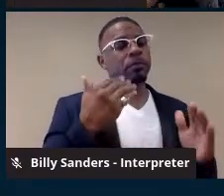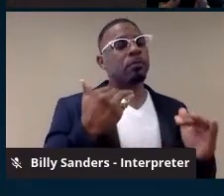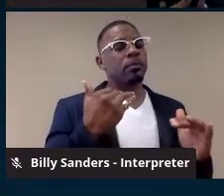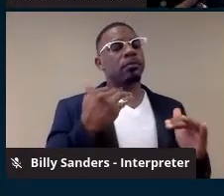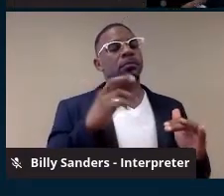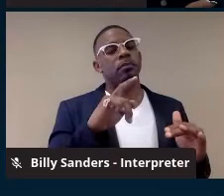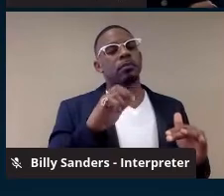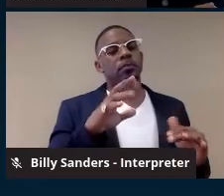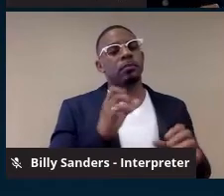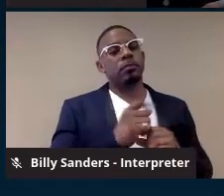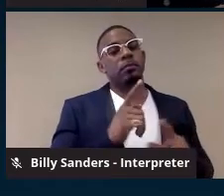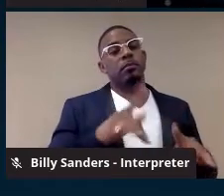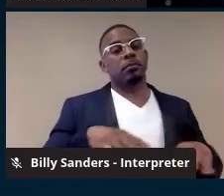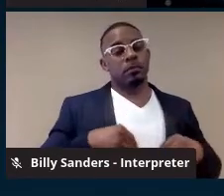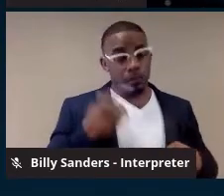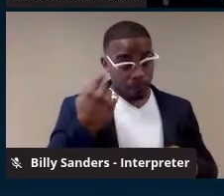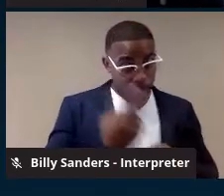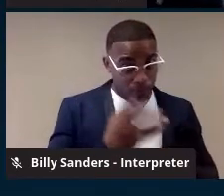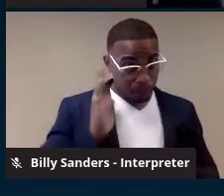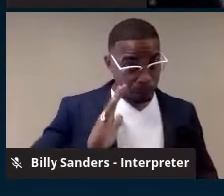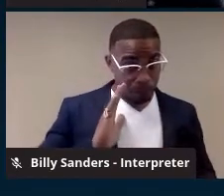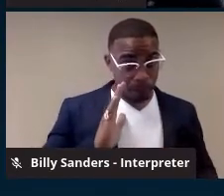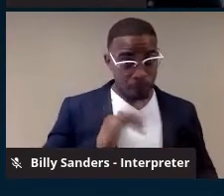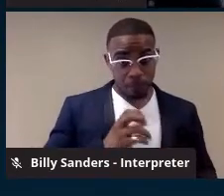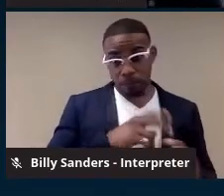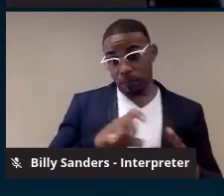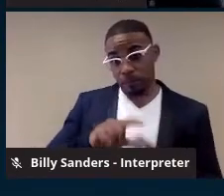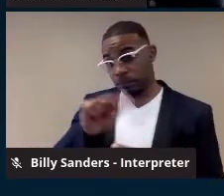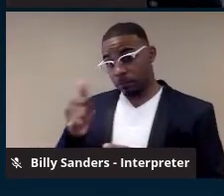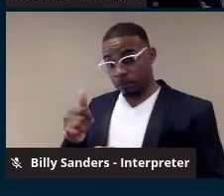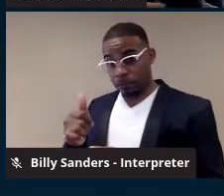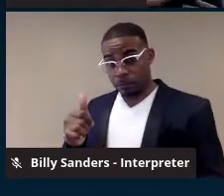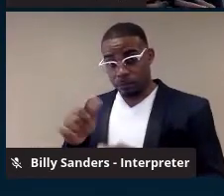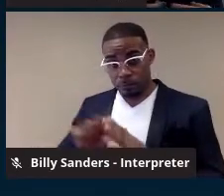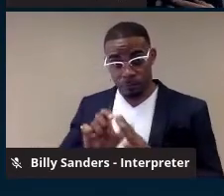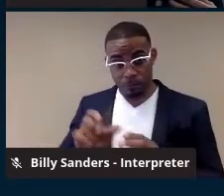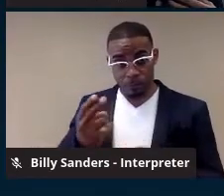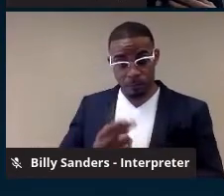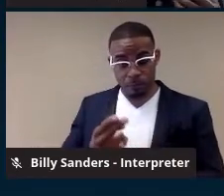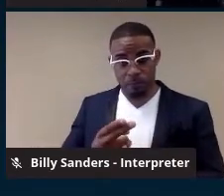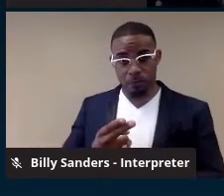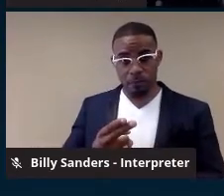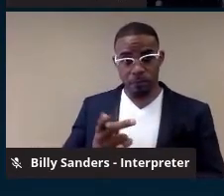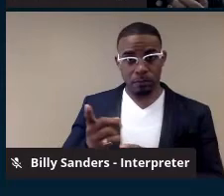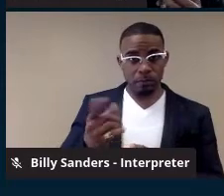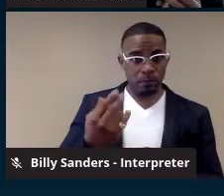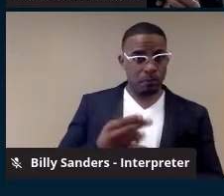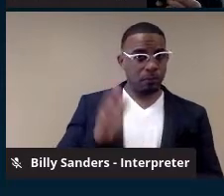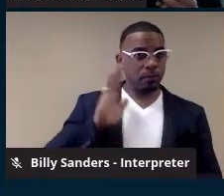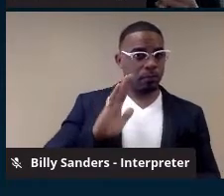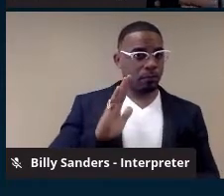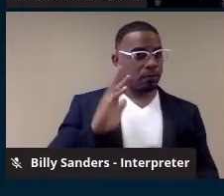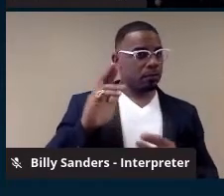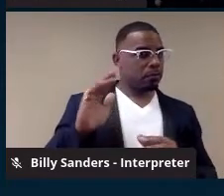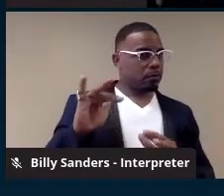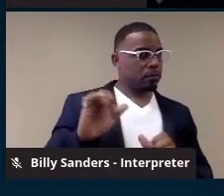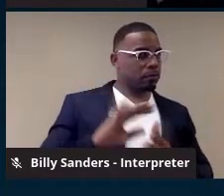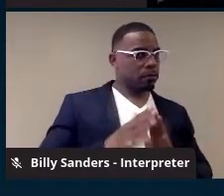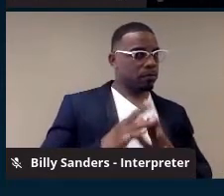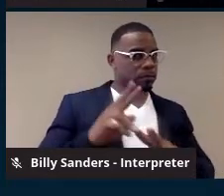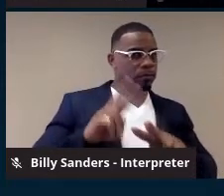were to get more adopted, if we've used them before and then we go to another site that has to use them, we've used them before, and hopefully they can be